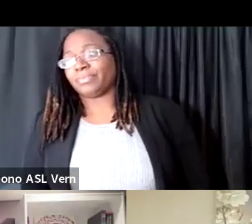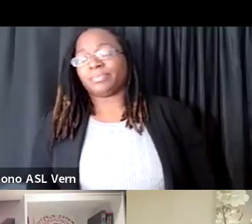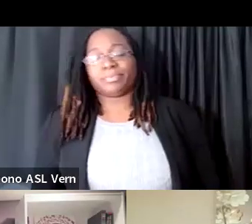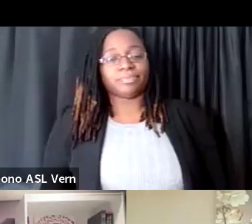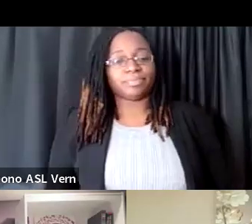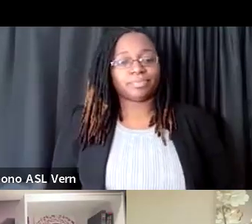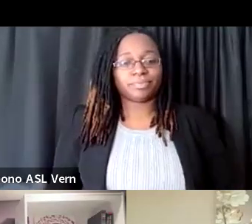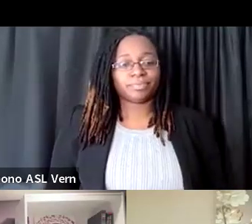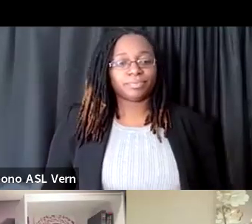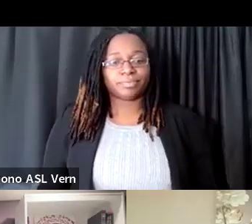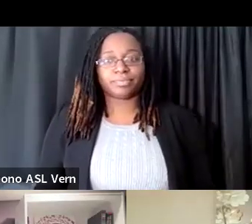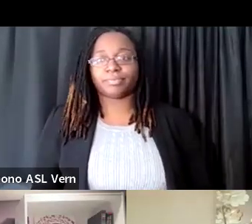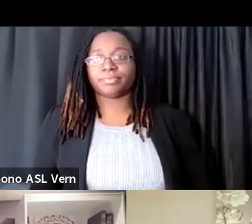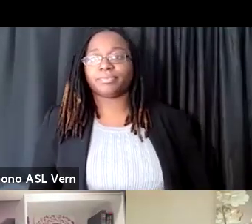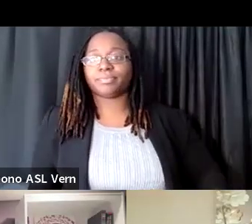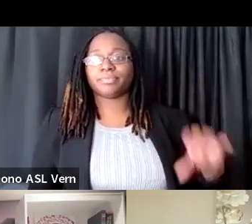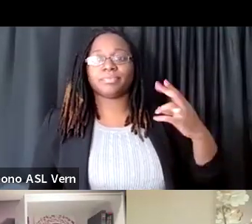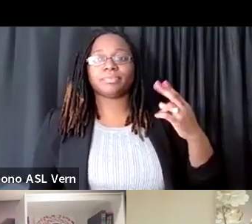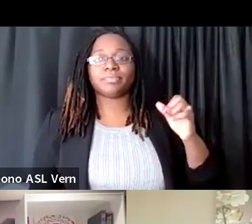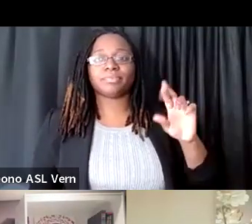I think the only thing that I will add is